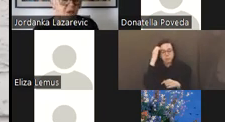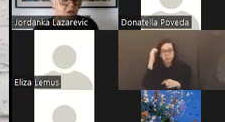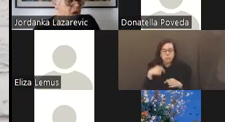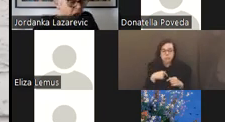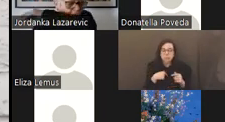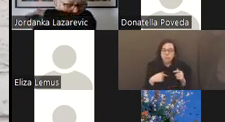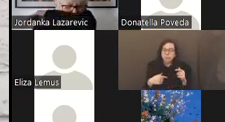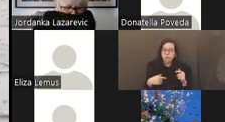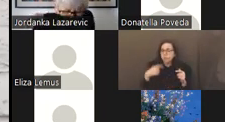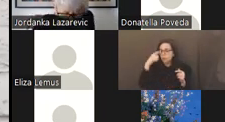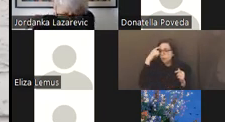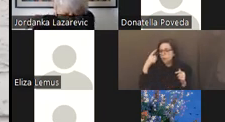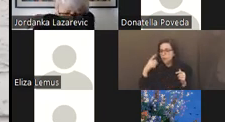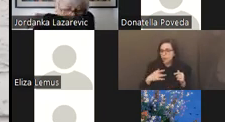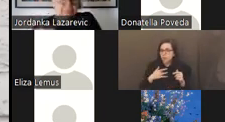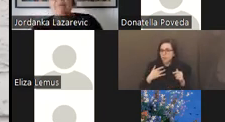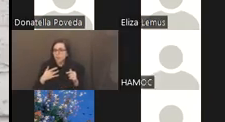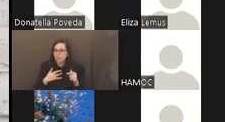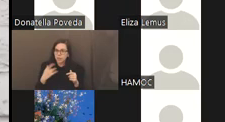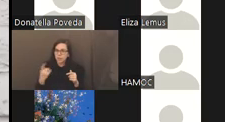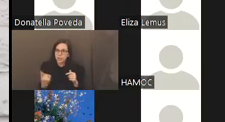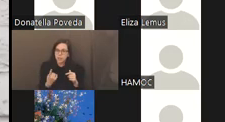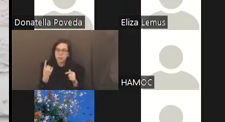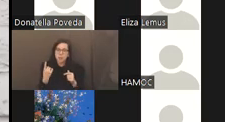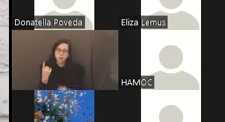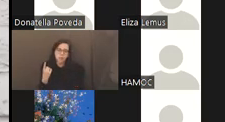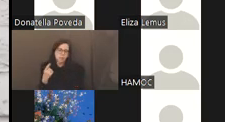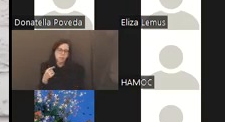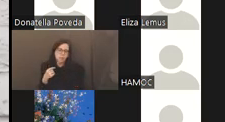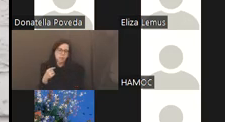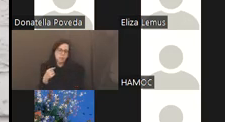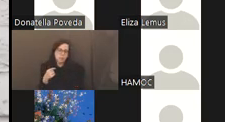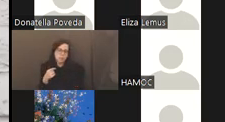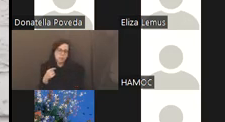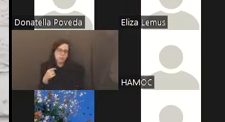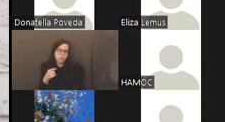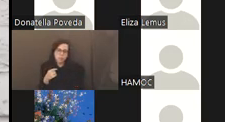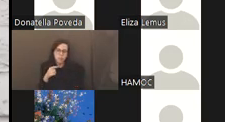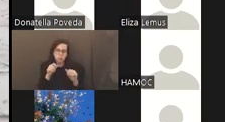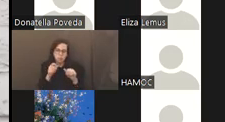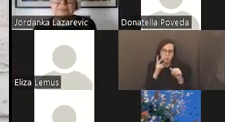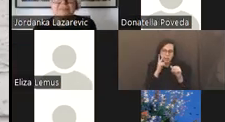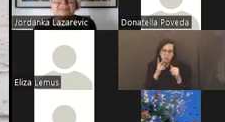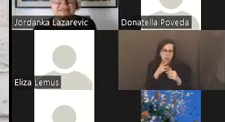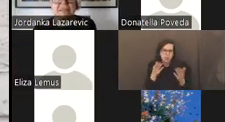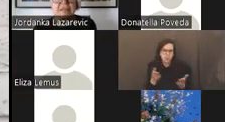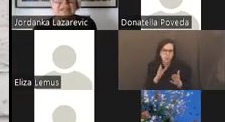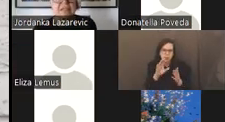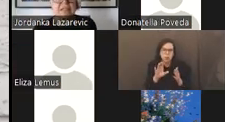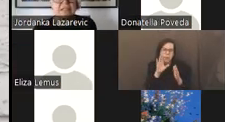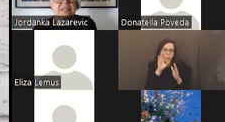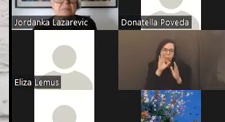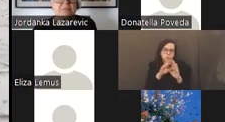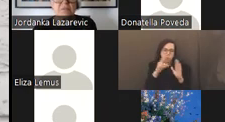feeling something is captured to a strong degree in your portrait. So really like